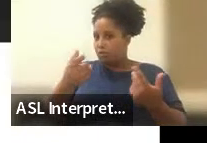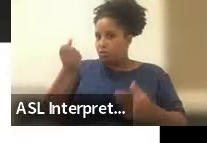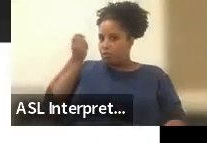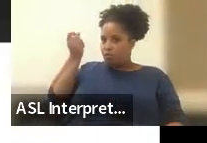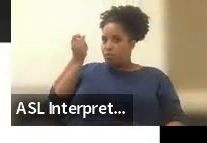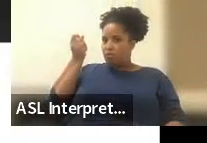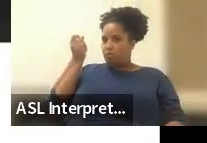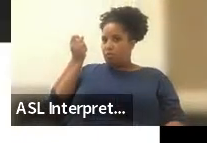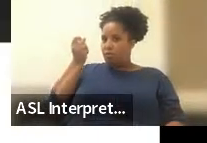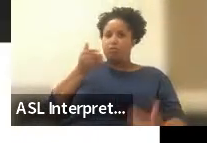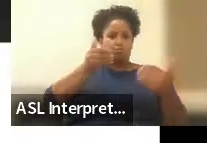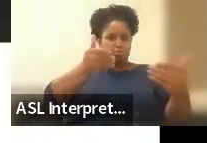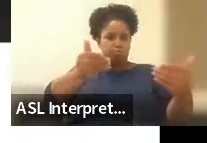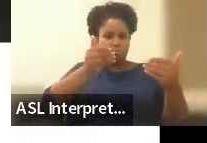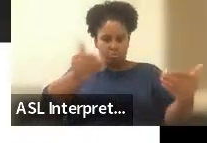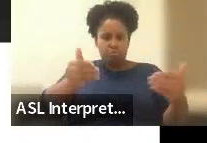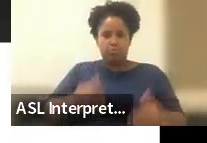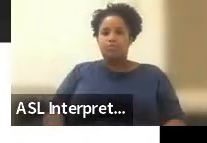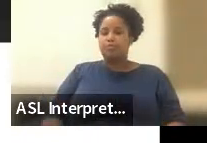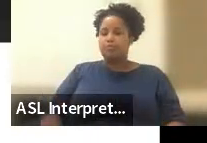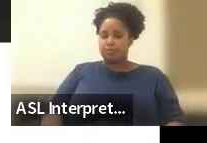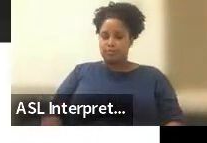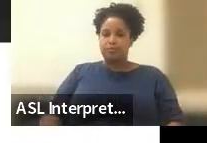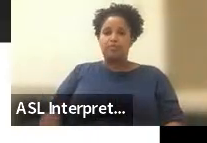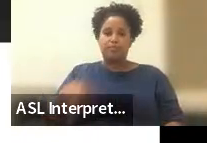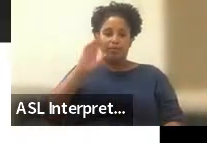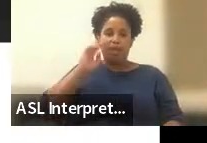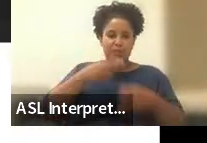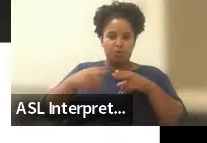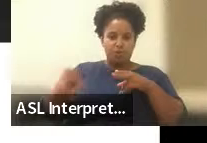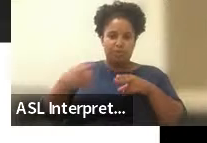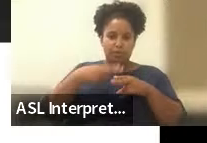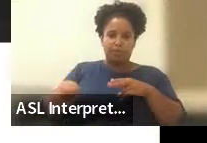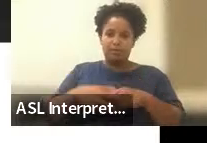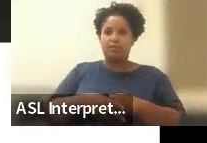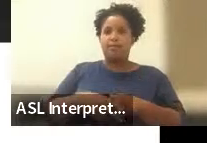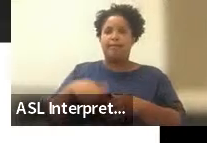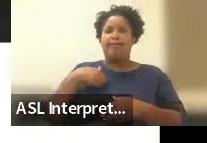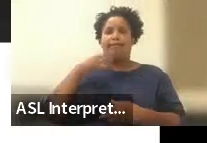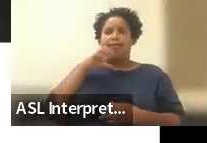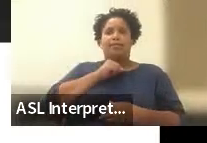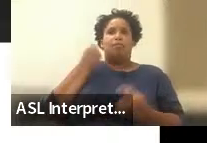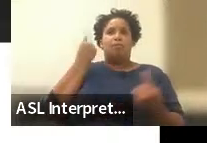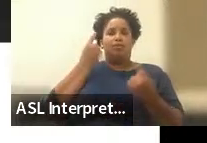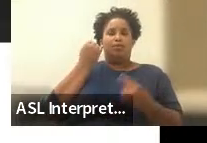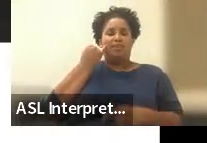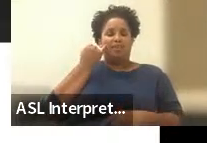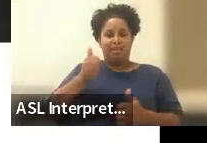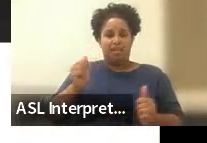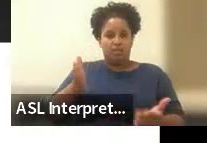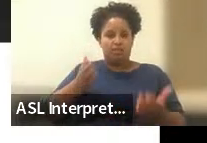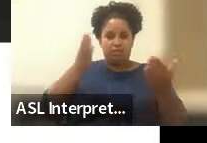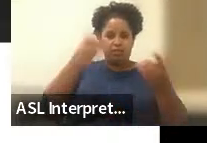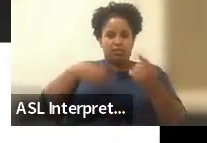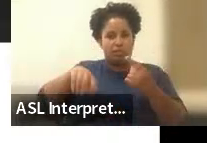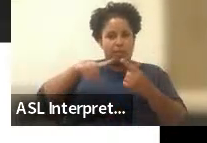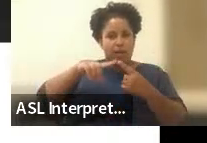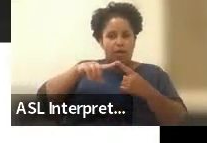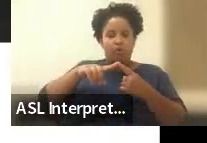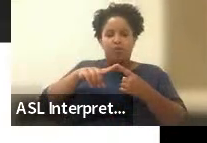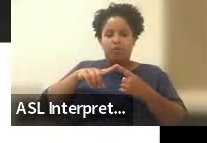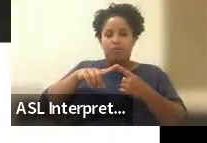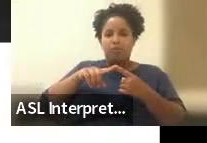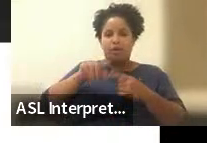Or can I not? Yes, Aaron. Yeah, you can. Okay, I'll be quick. So I guess I'm wondering if there's any suggestions about,